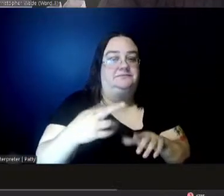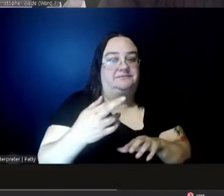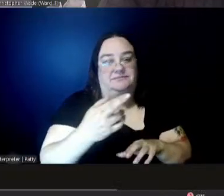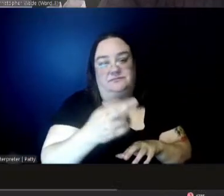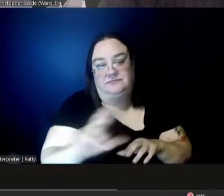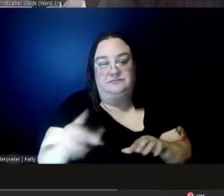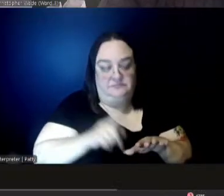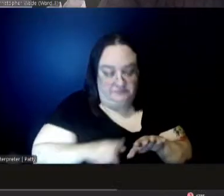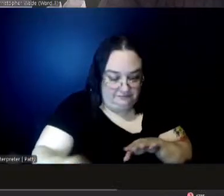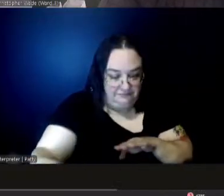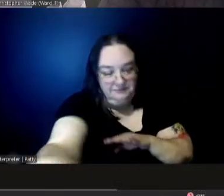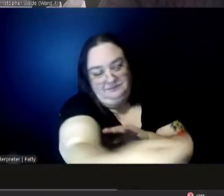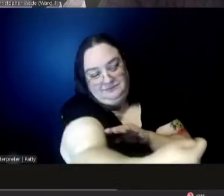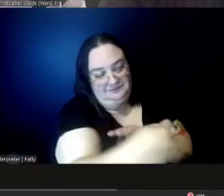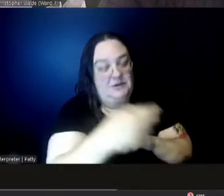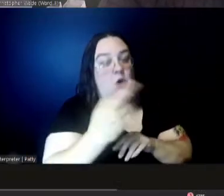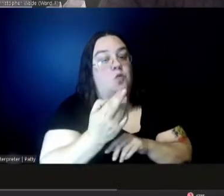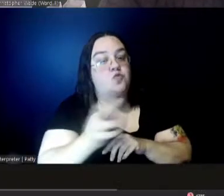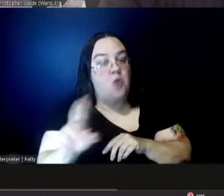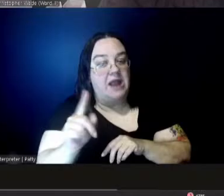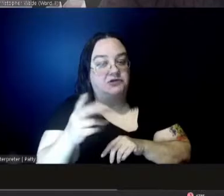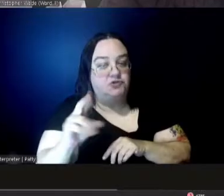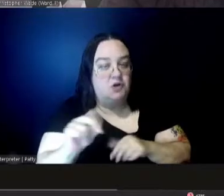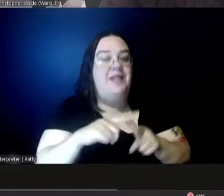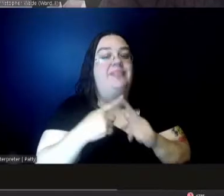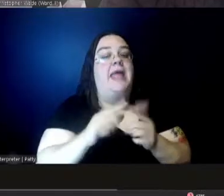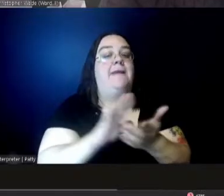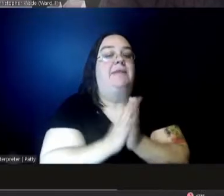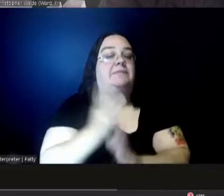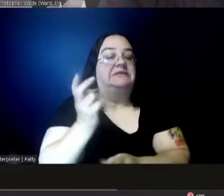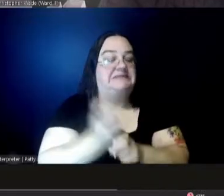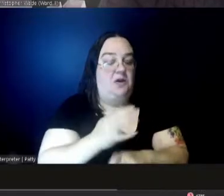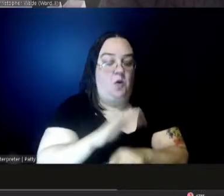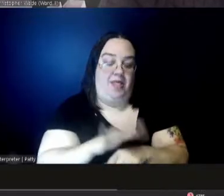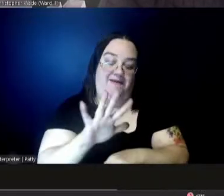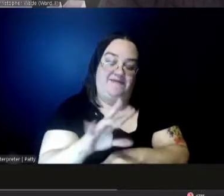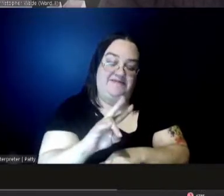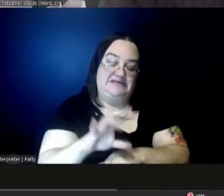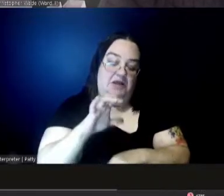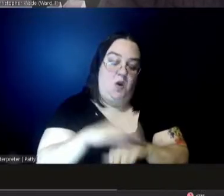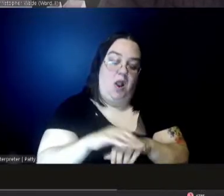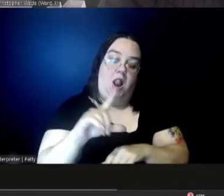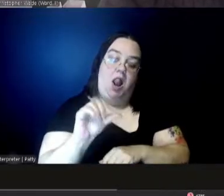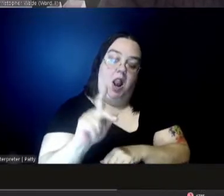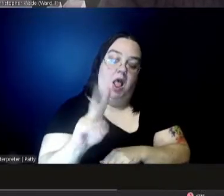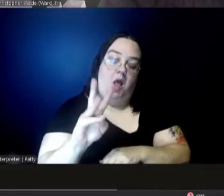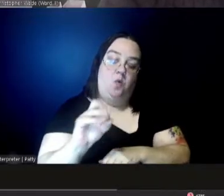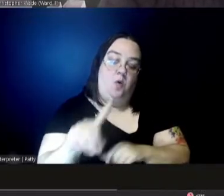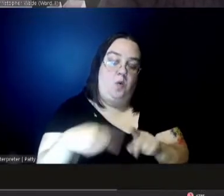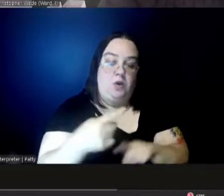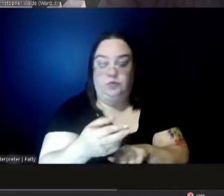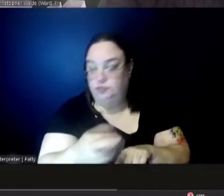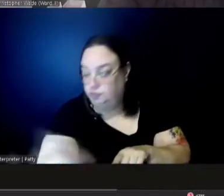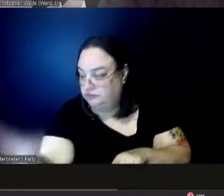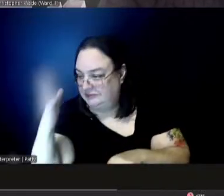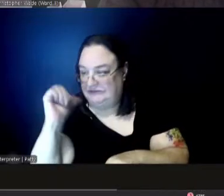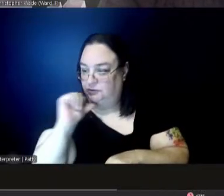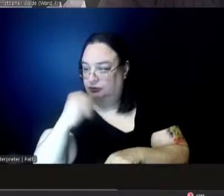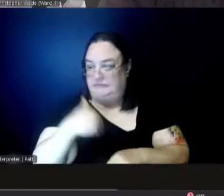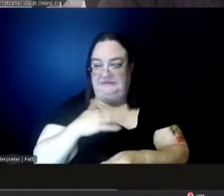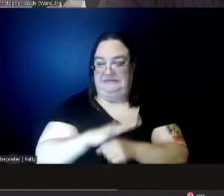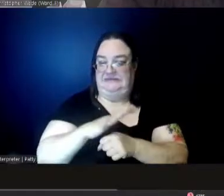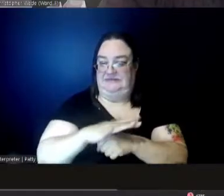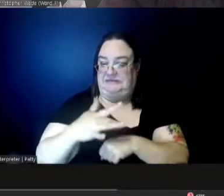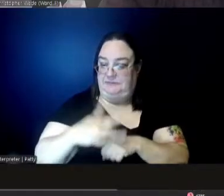it becomes difficult again too on 5700 block on Lockwood when you're making that right, because you don't have the space to make the